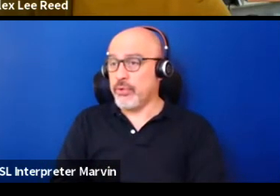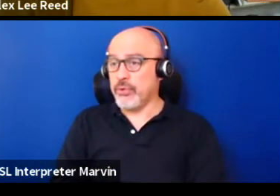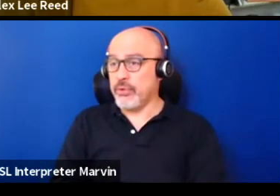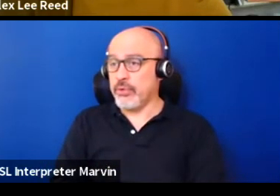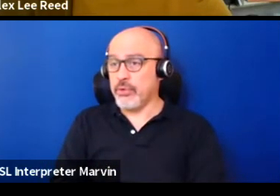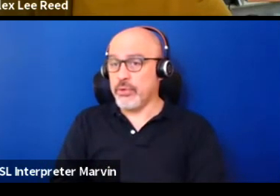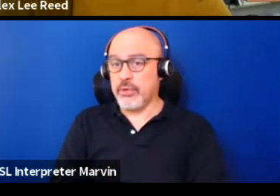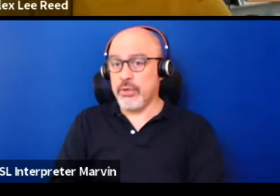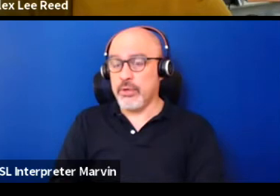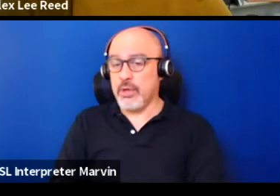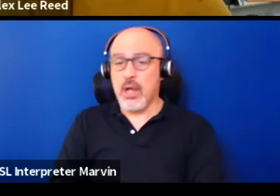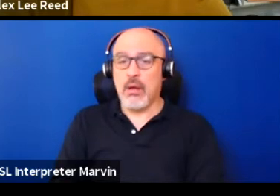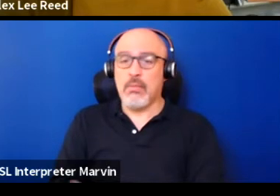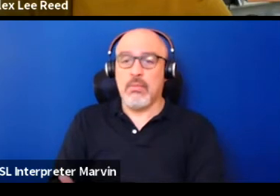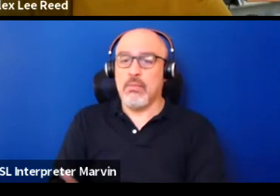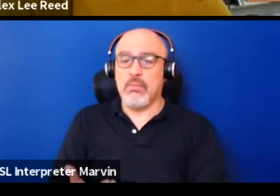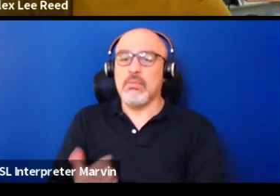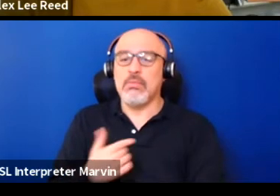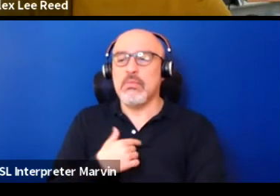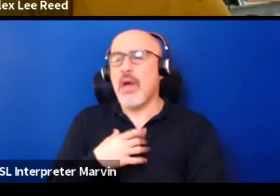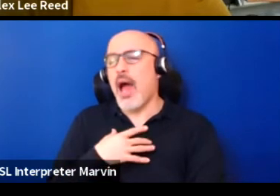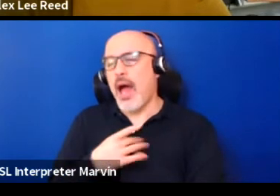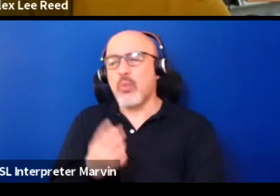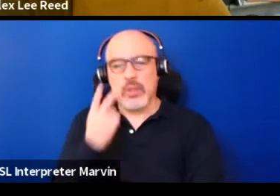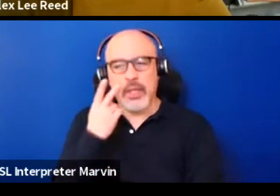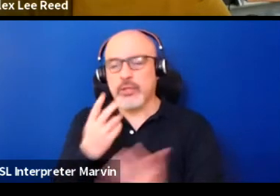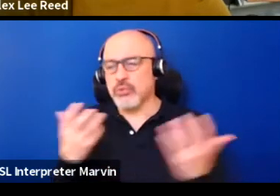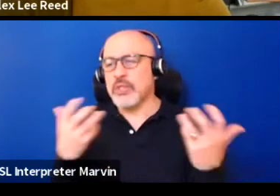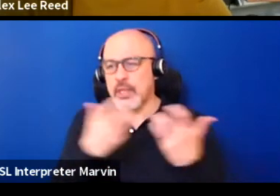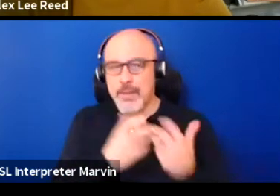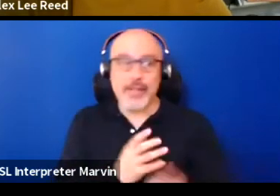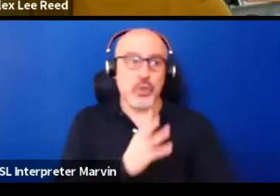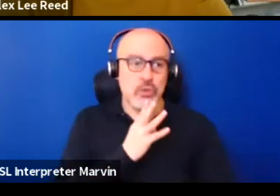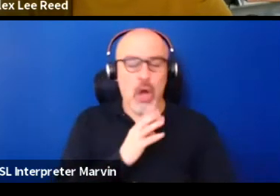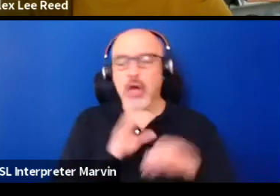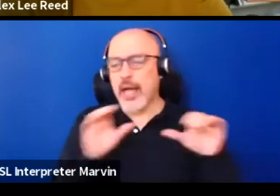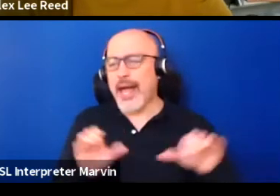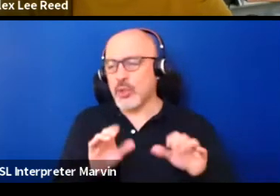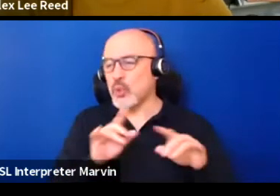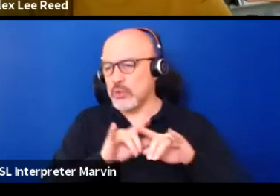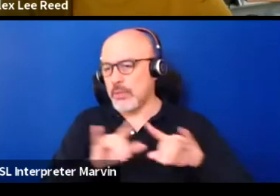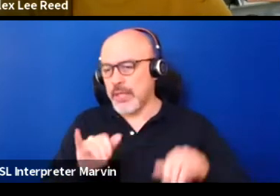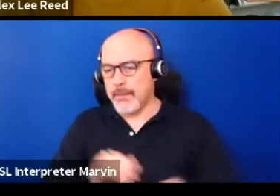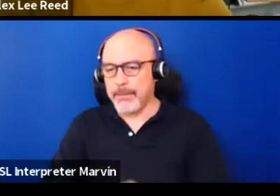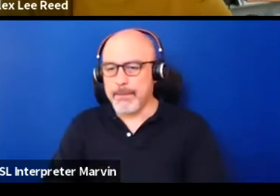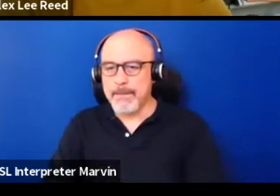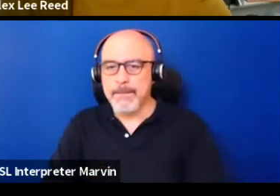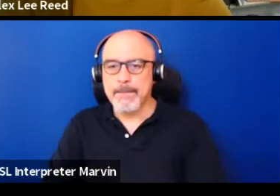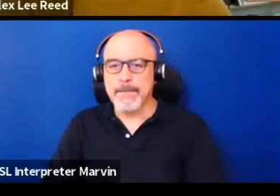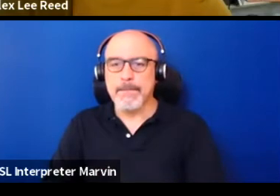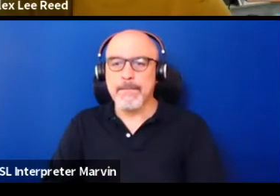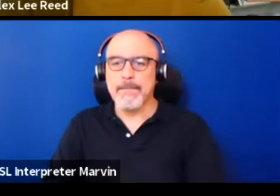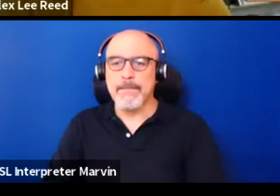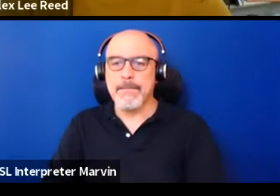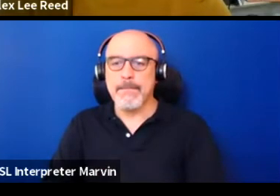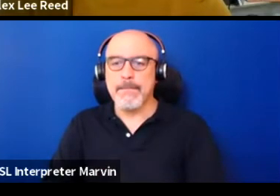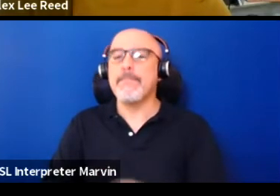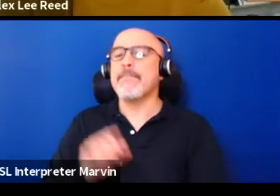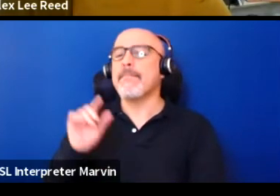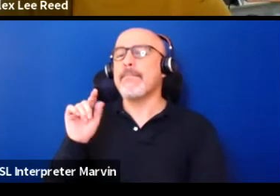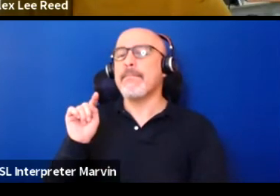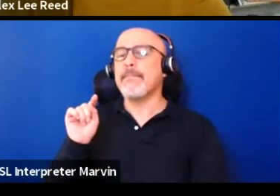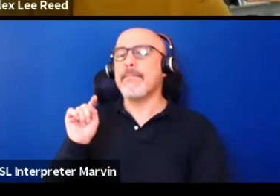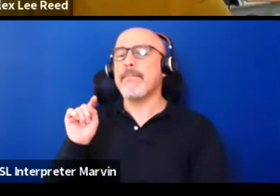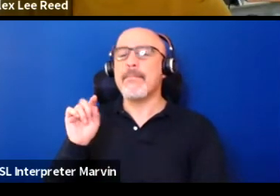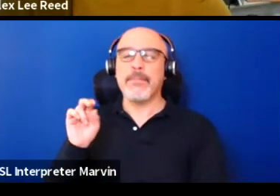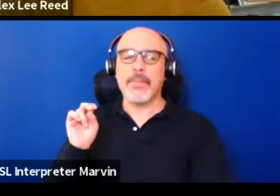So I would like to see those things align. You know, I'm in this time of COVID, I keep saying, and I probably